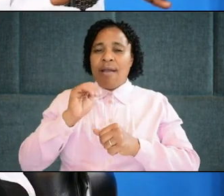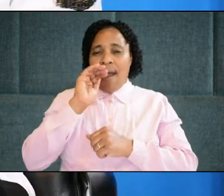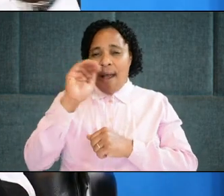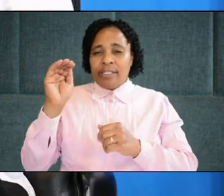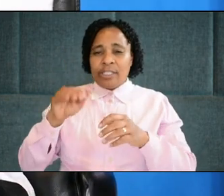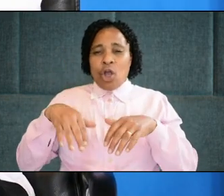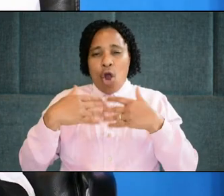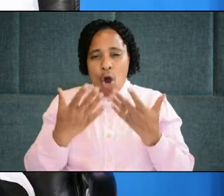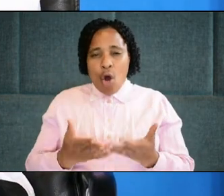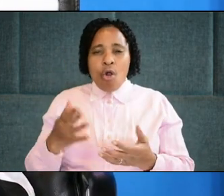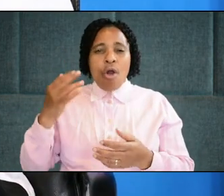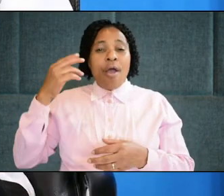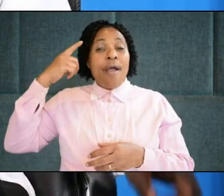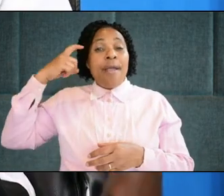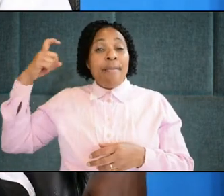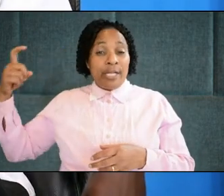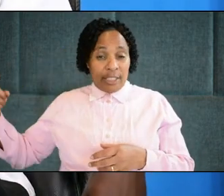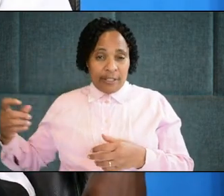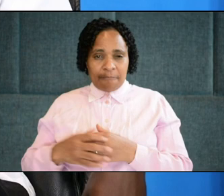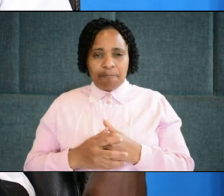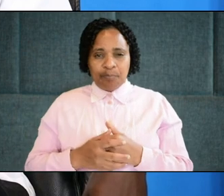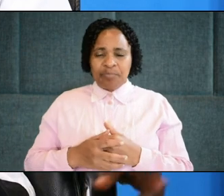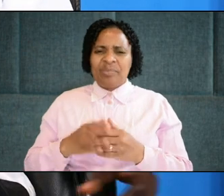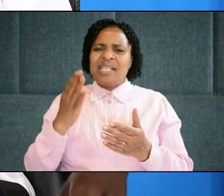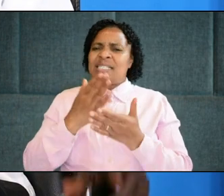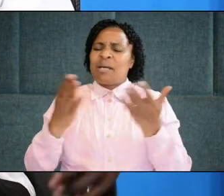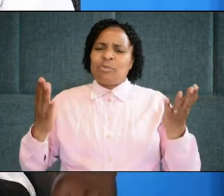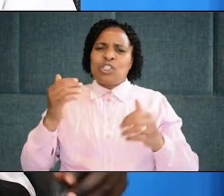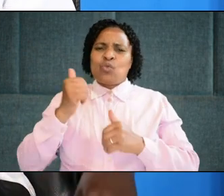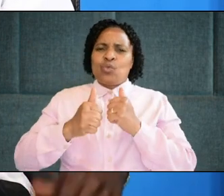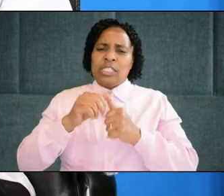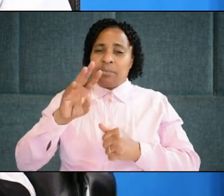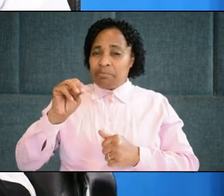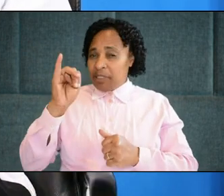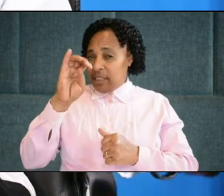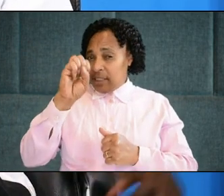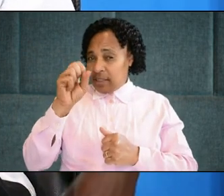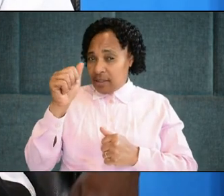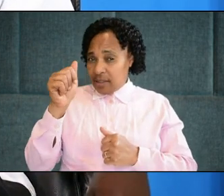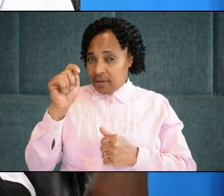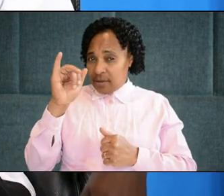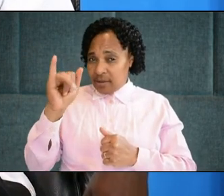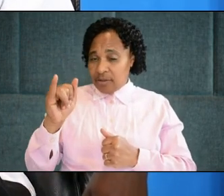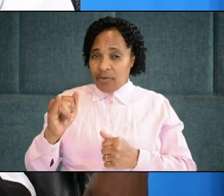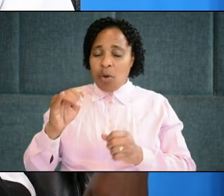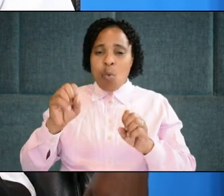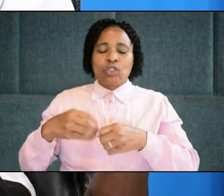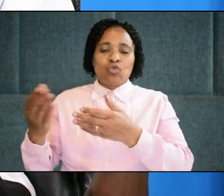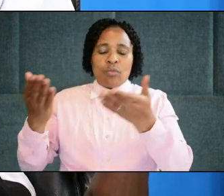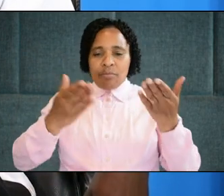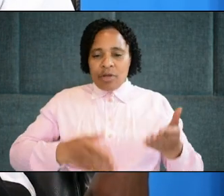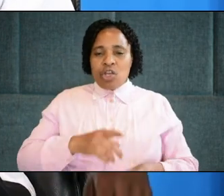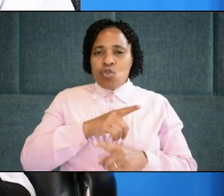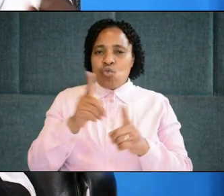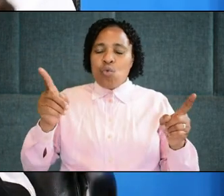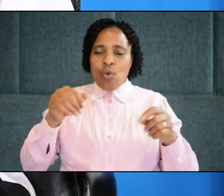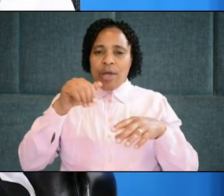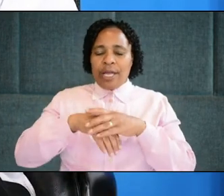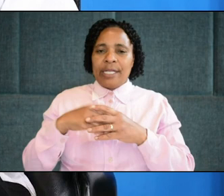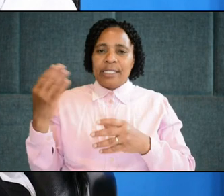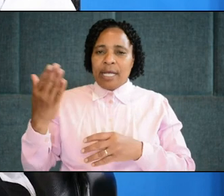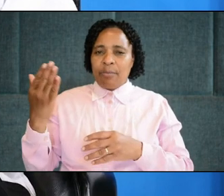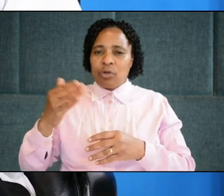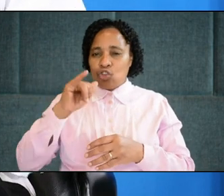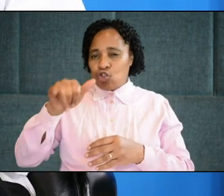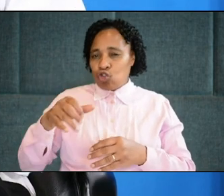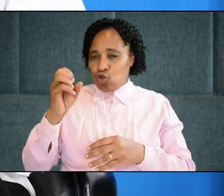want to take you to, and this is something that Misati alluded to as he was giving a summary. I want to bring you in Salmon.